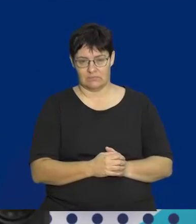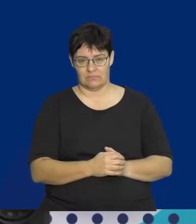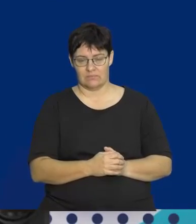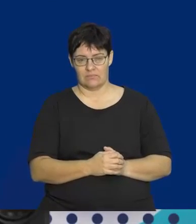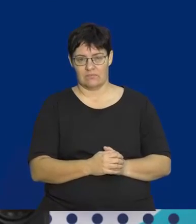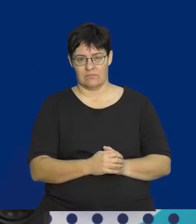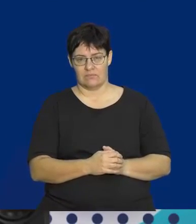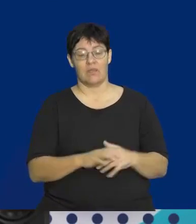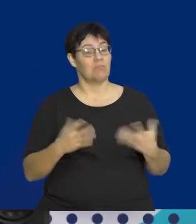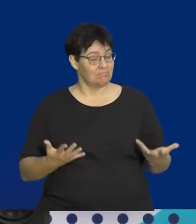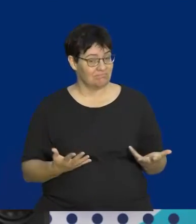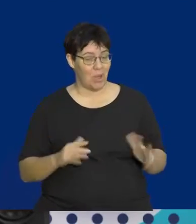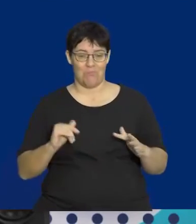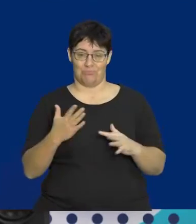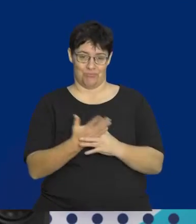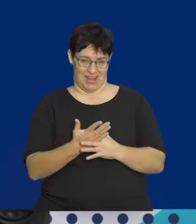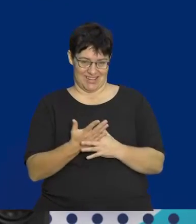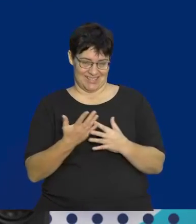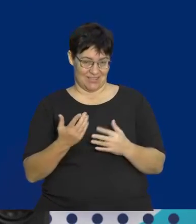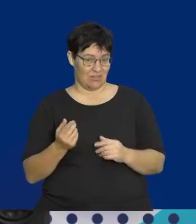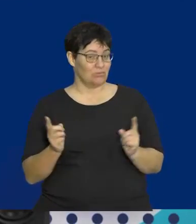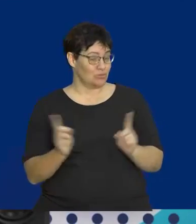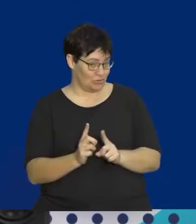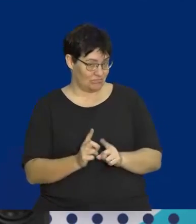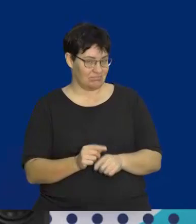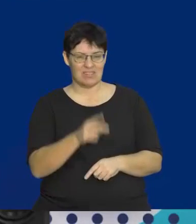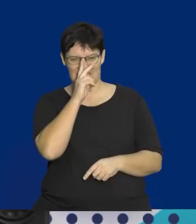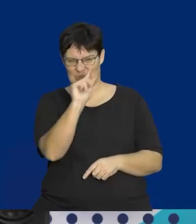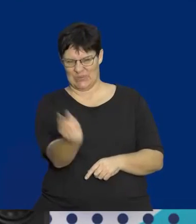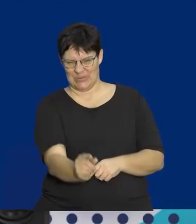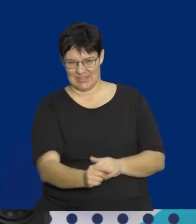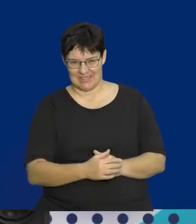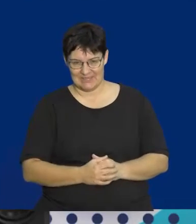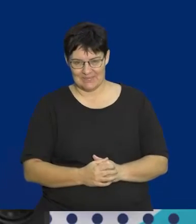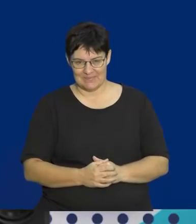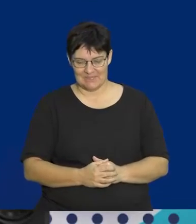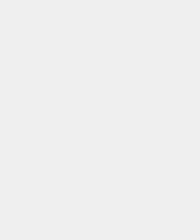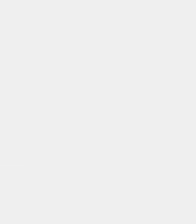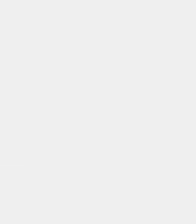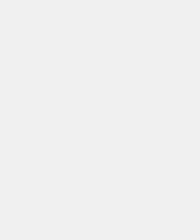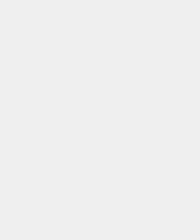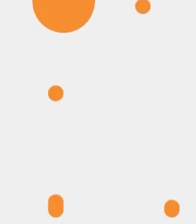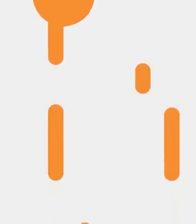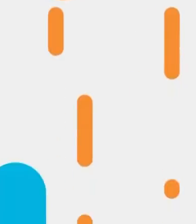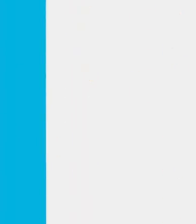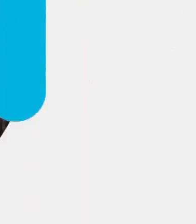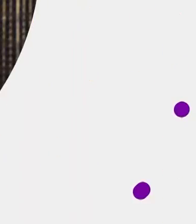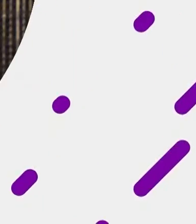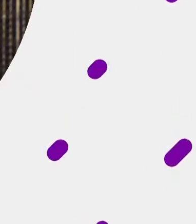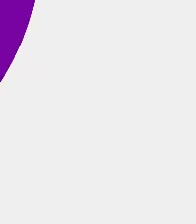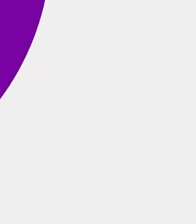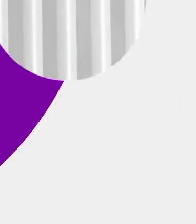So, we're going to take a short break, and I'll see you in a couple of minutes.